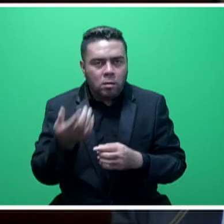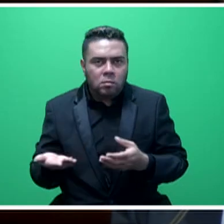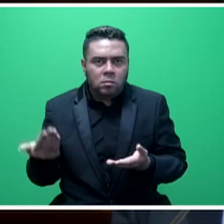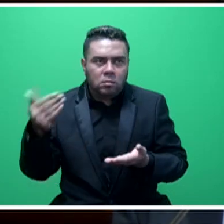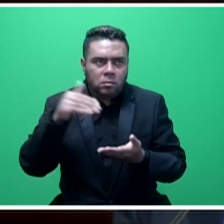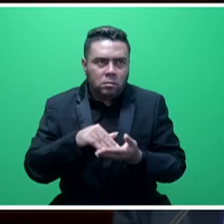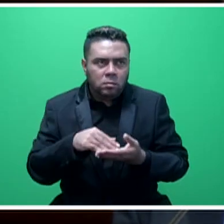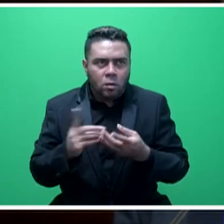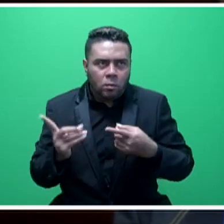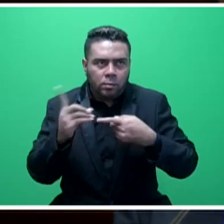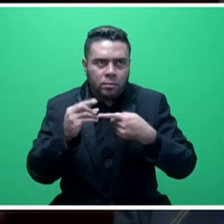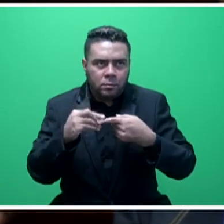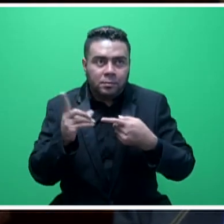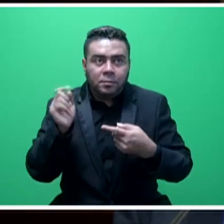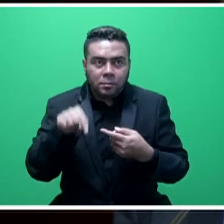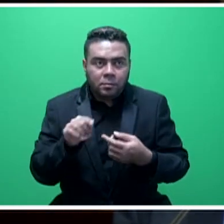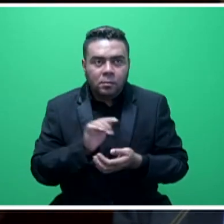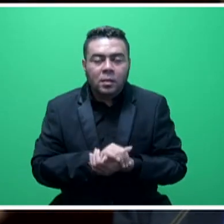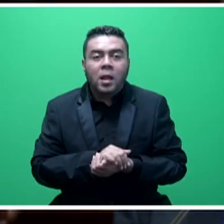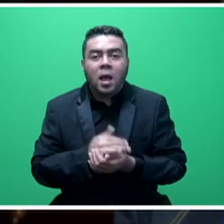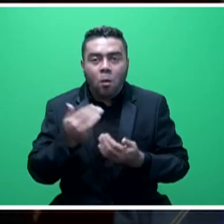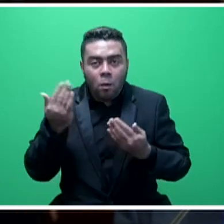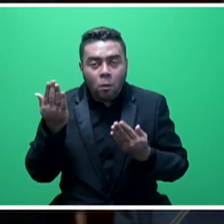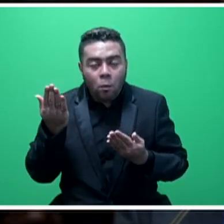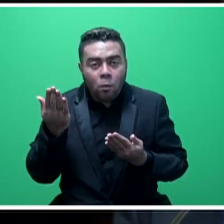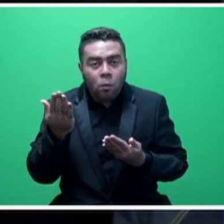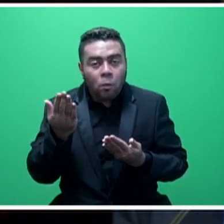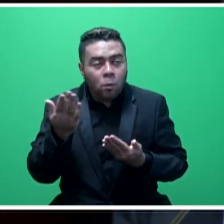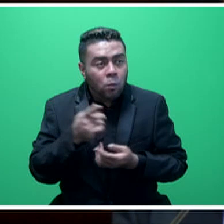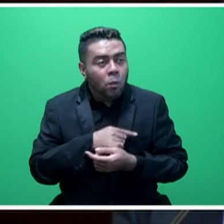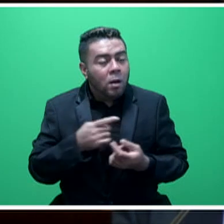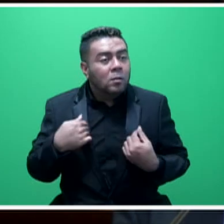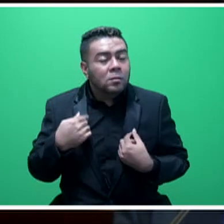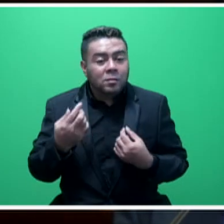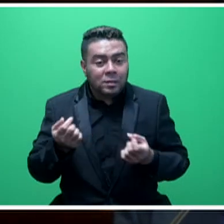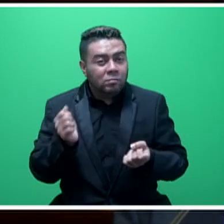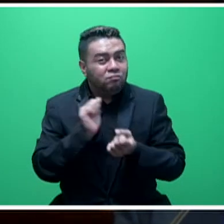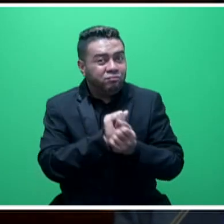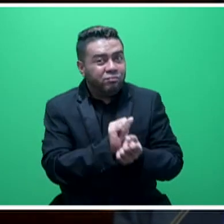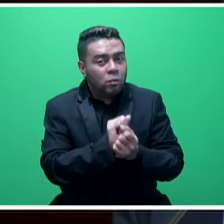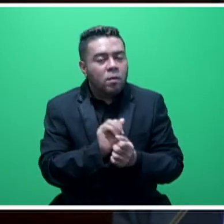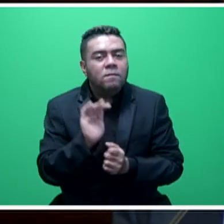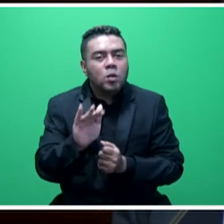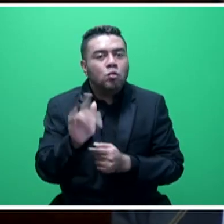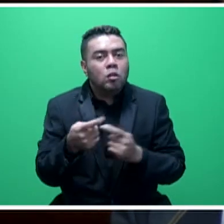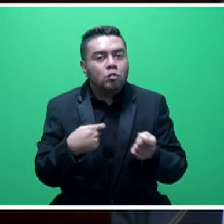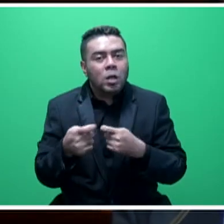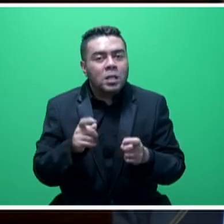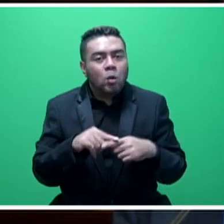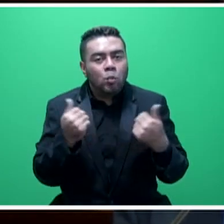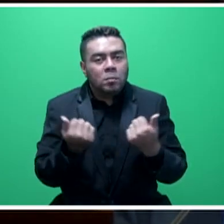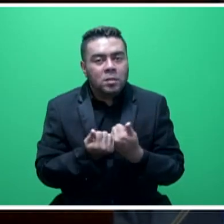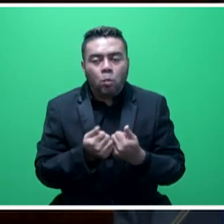space, Mr. Speaker, sir, and our sovereignty, and tie our hands with regards to the future trade agreements with